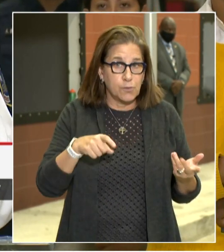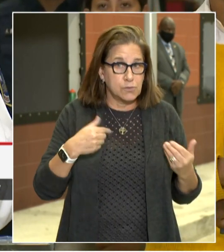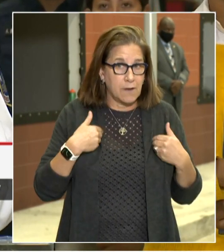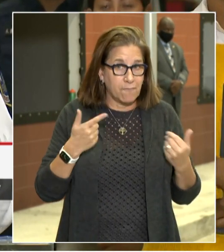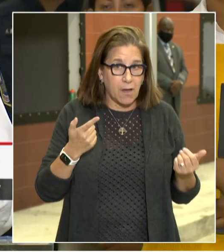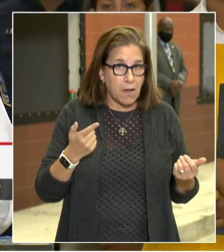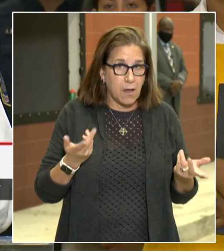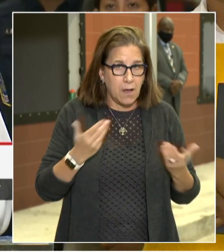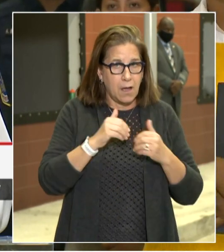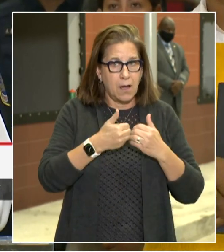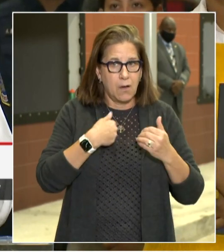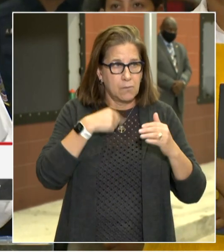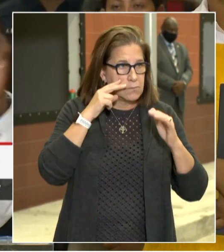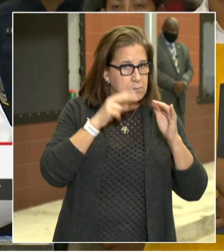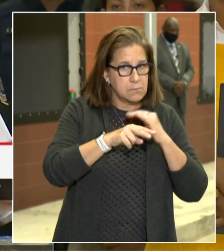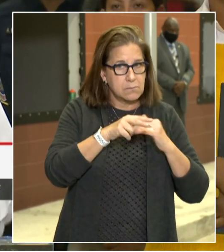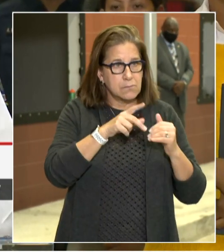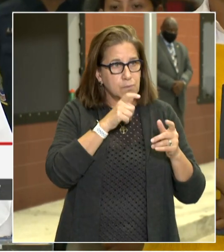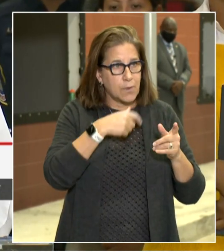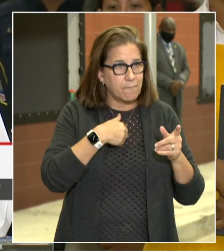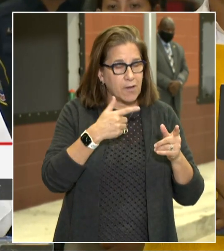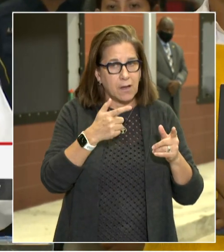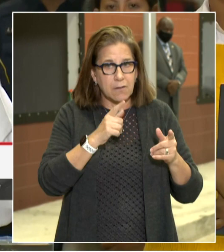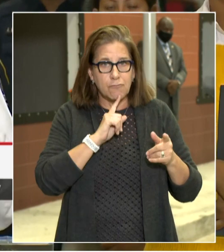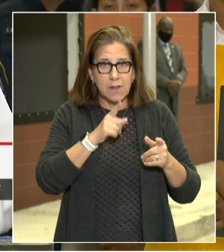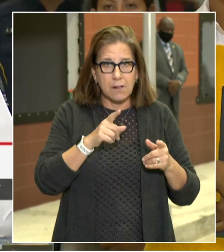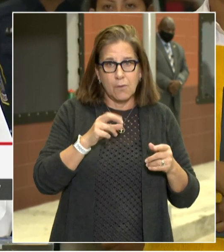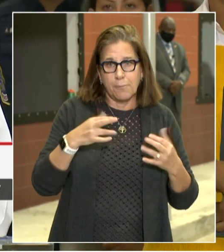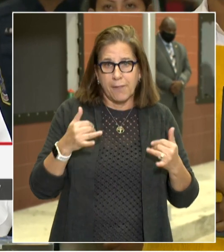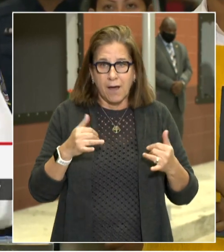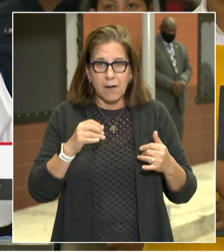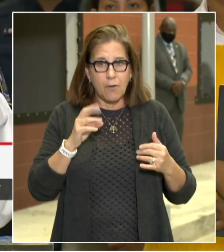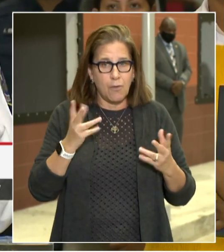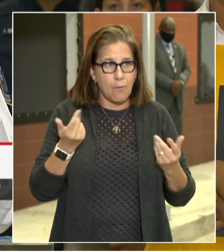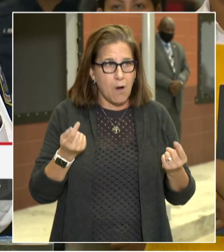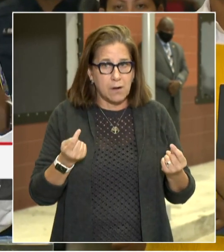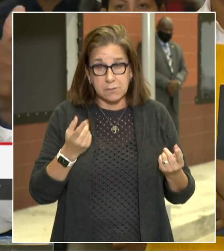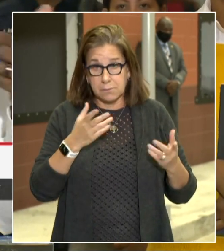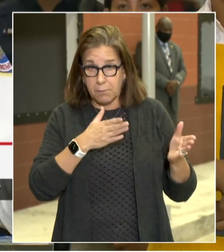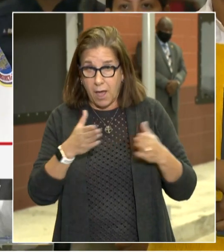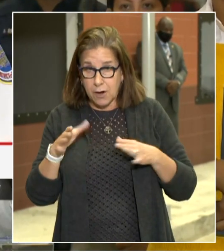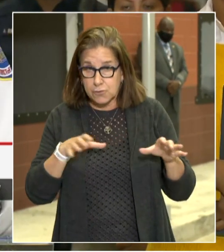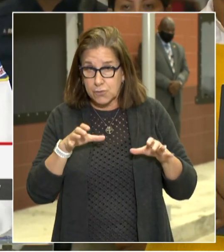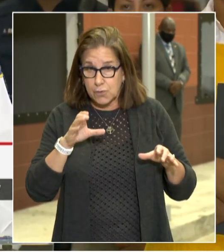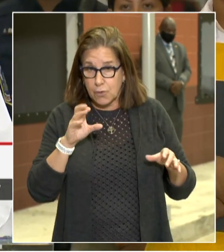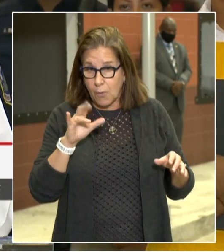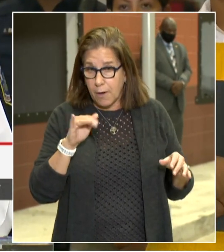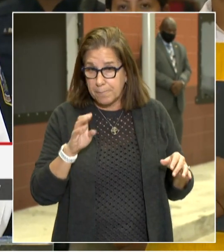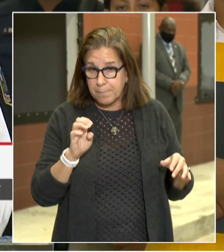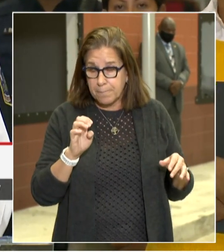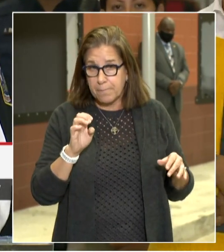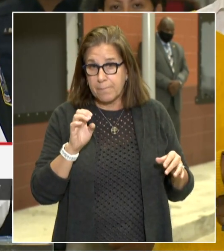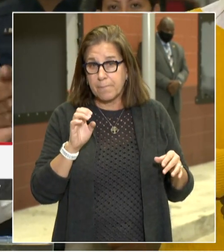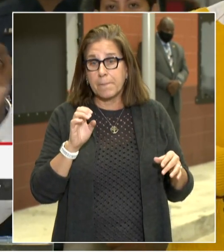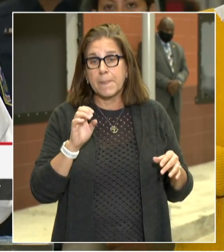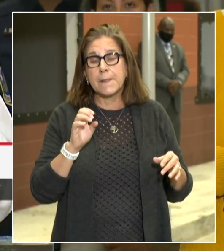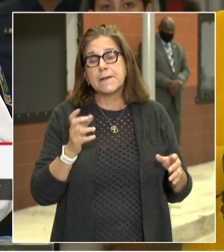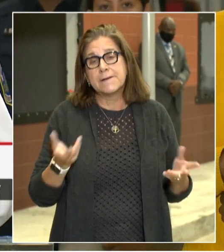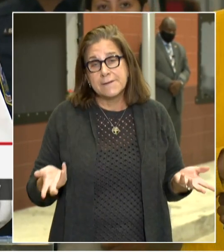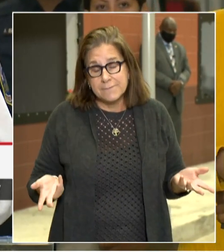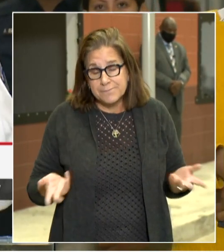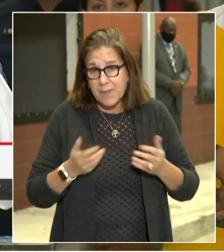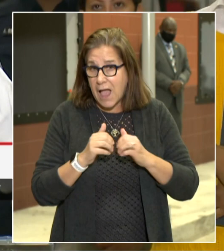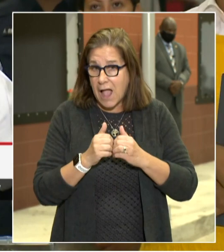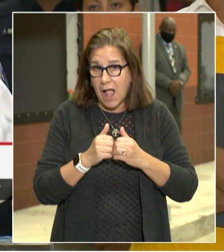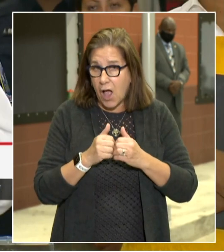that they will engage in crimes when they are out in our community. We can predict that, and we can prevent it. The way that we prevent it is that when they